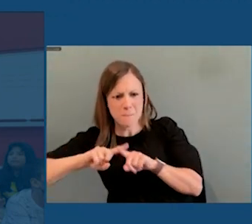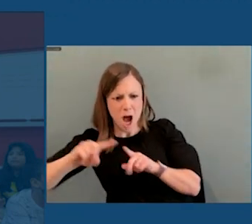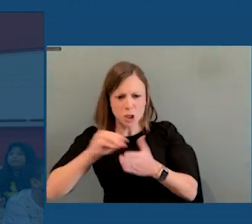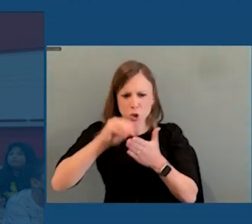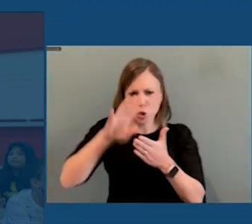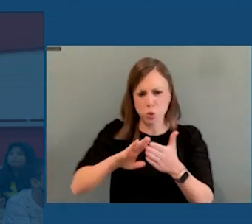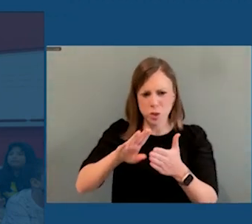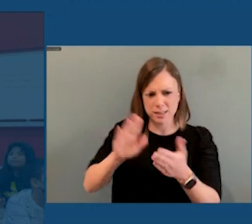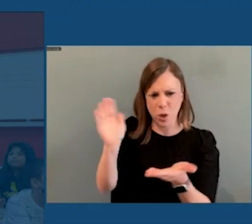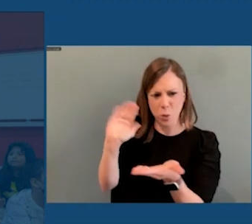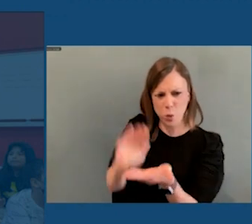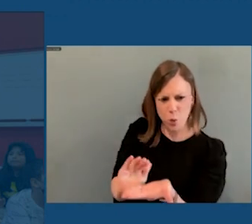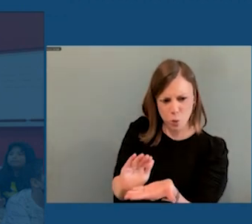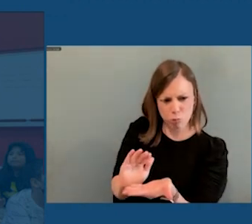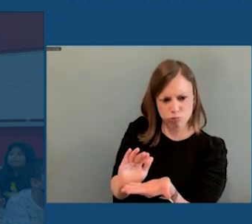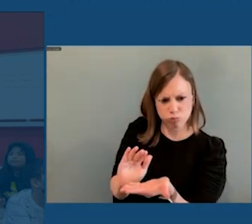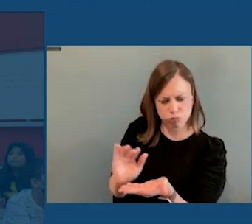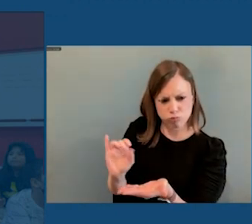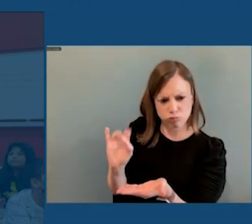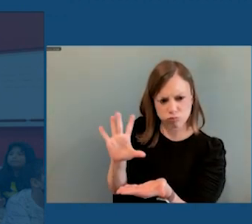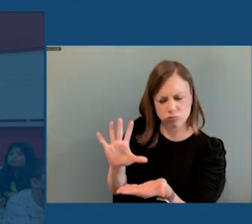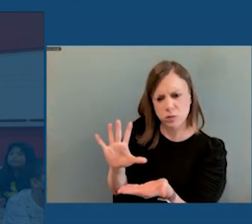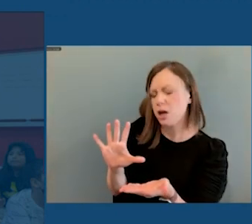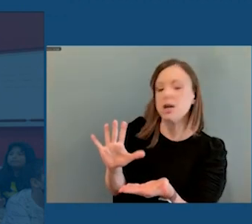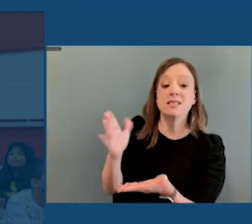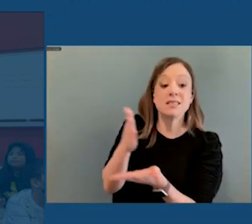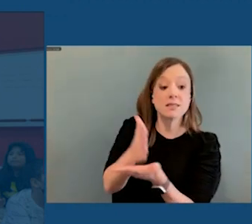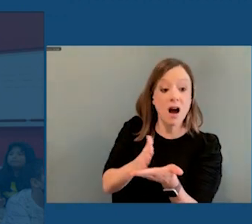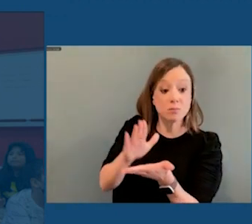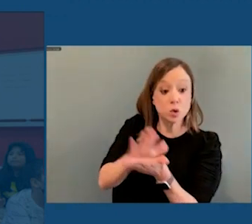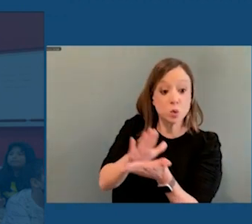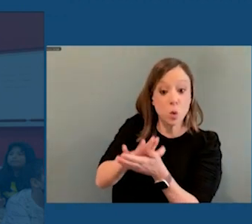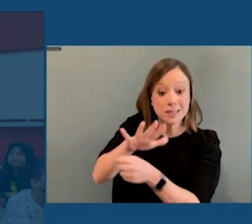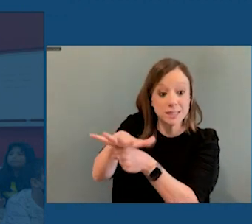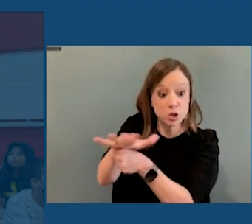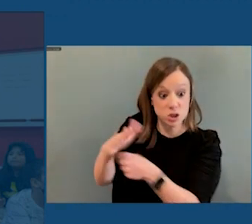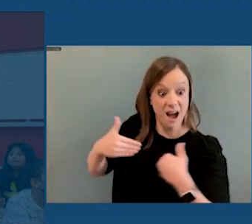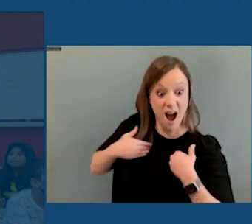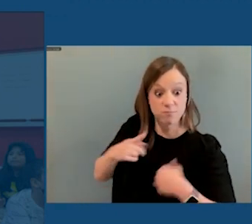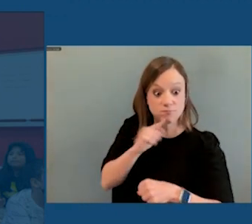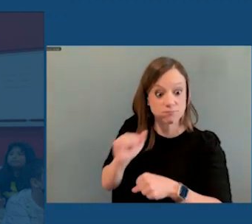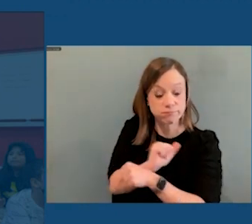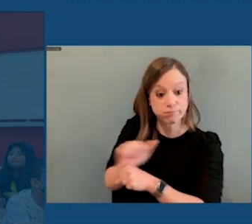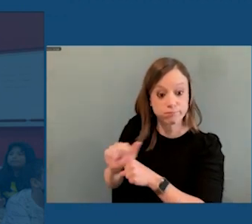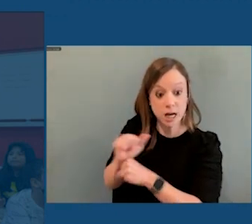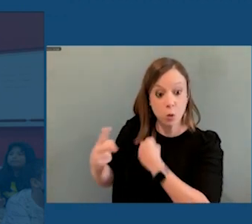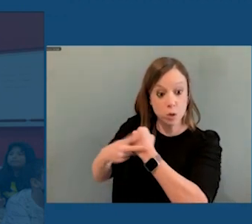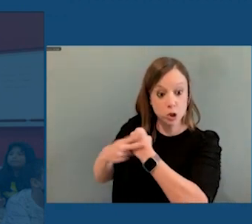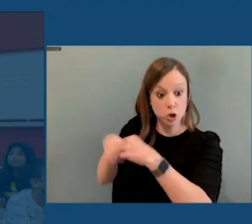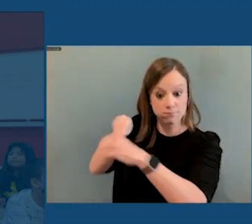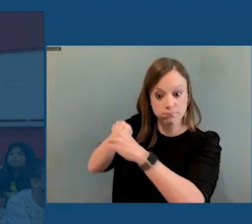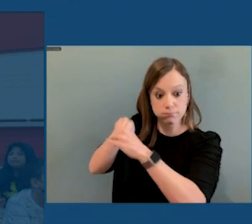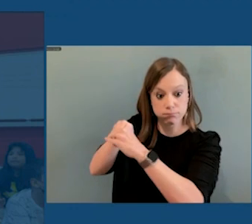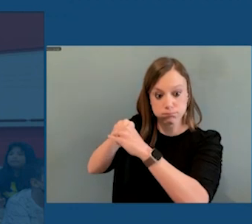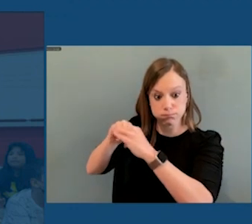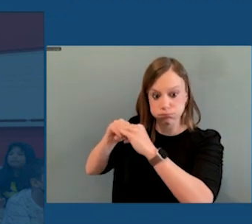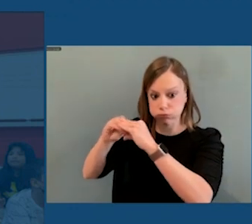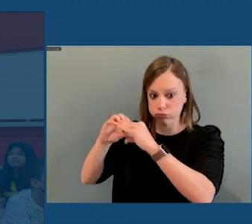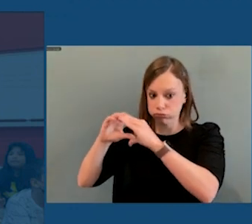speak, some school districts have considerable cash reserves that exceed the amount they're allowed to have by